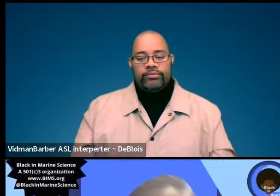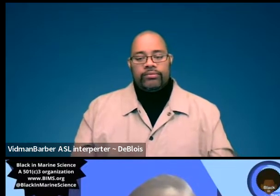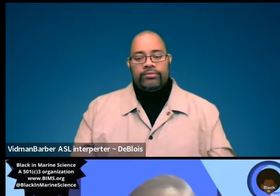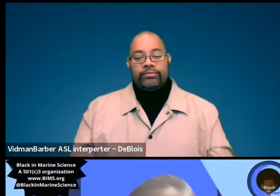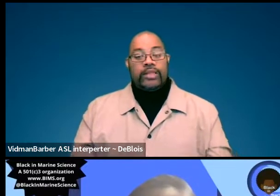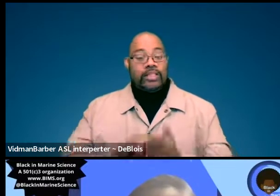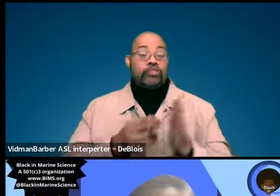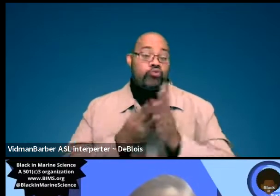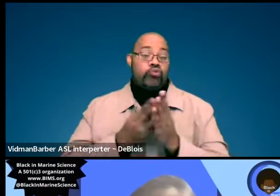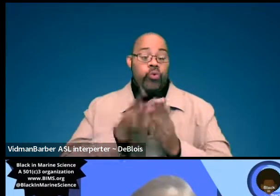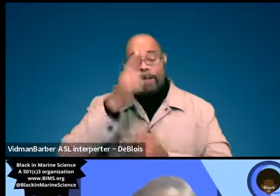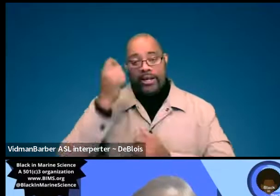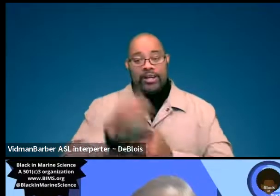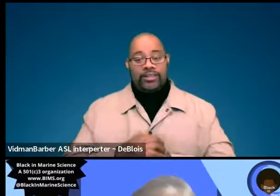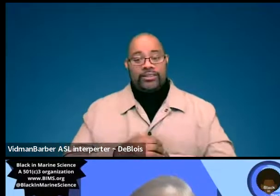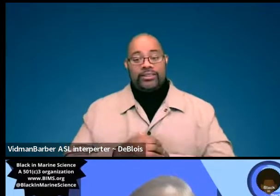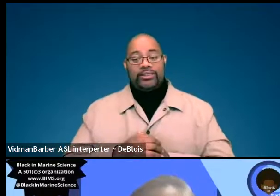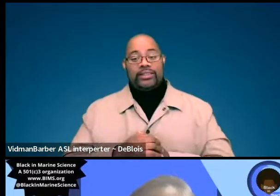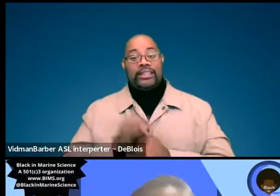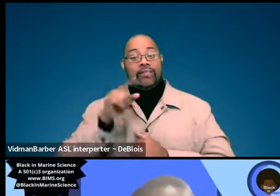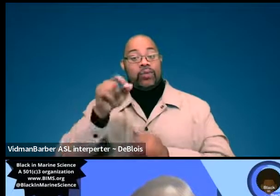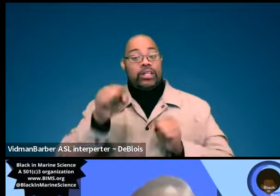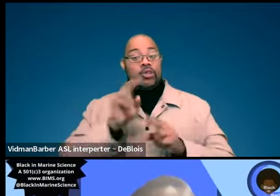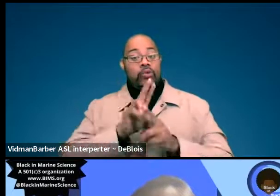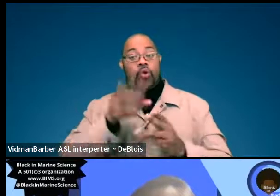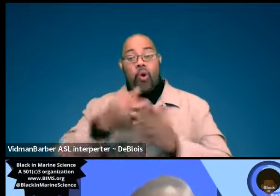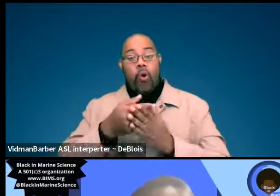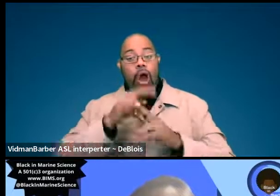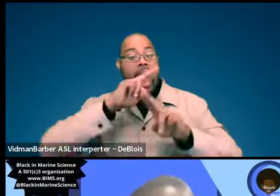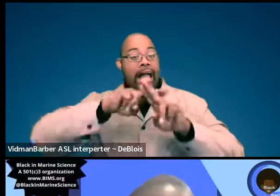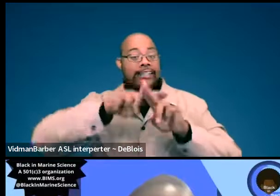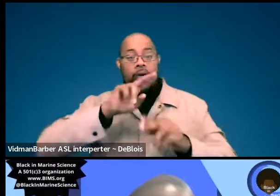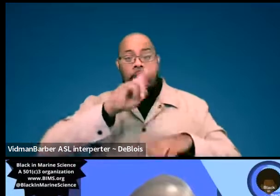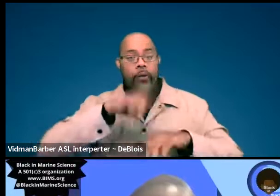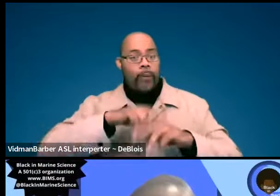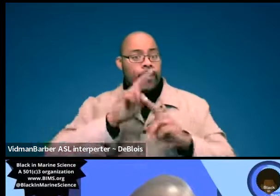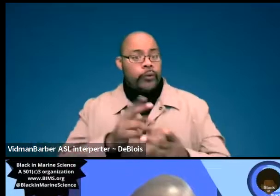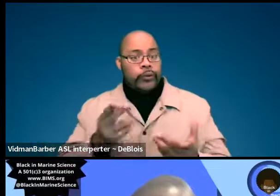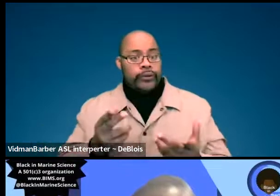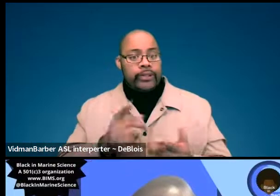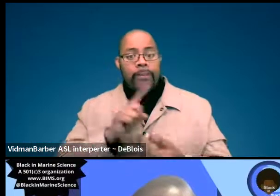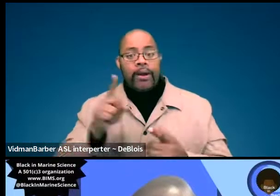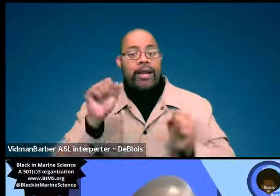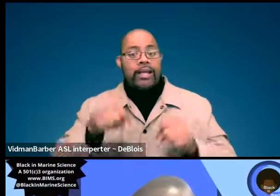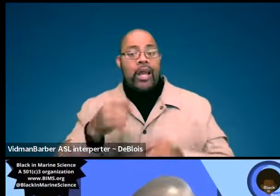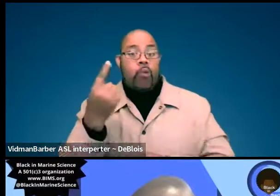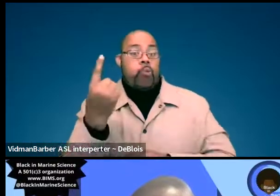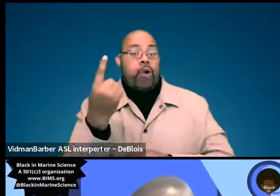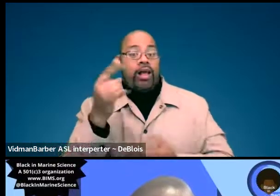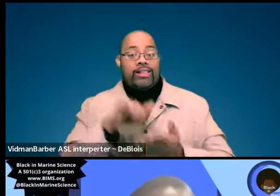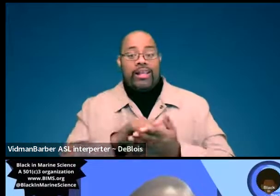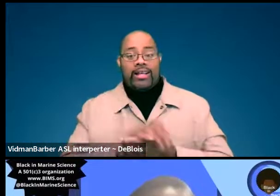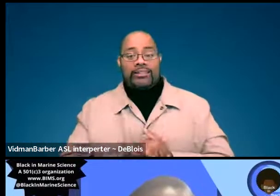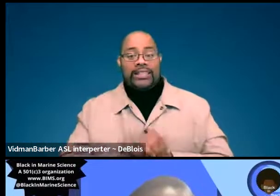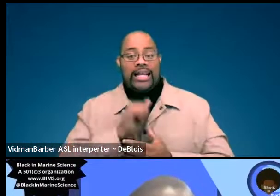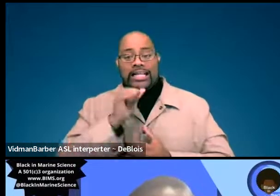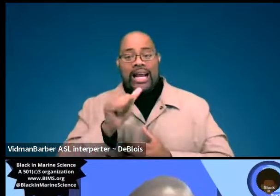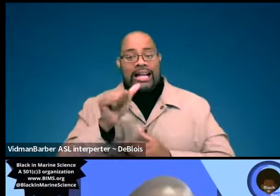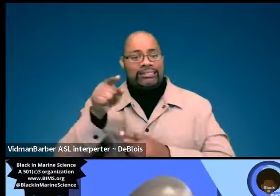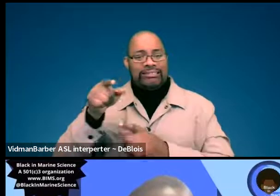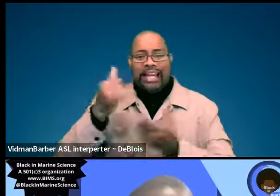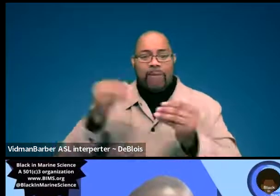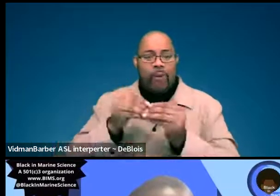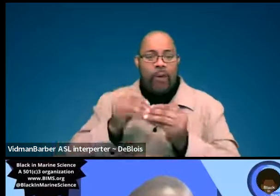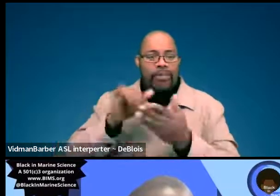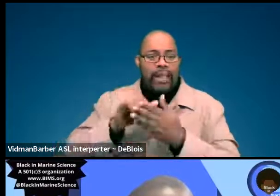That's very true, because even if you could use all the hashtags you normally use, but it could be one that's like not it anymore,